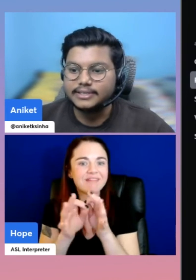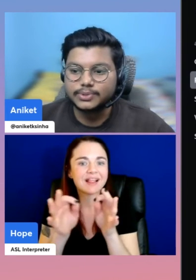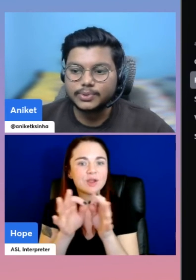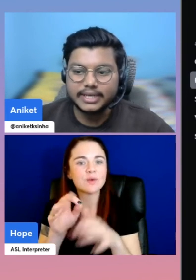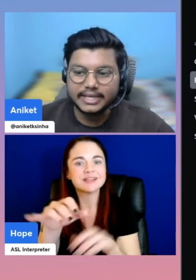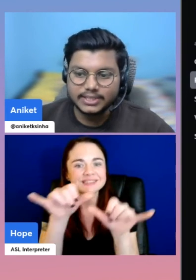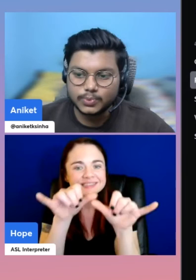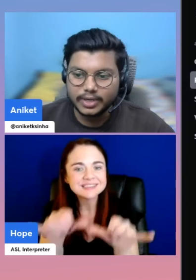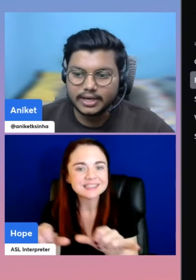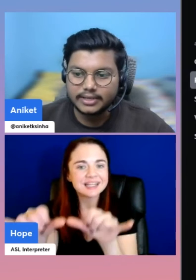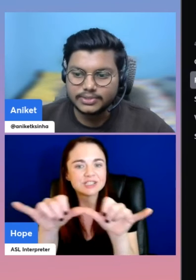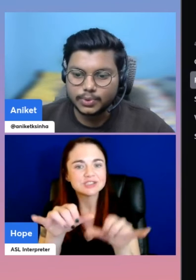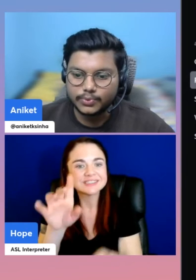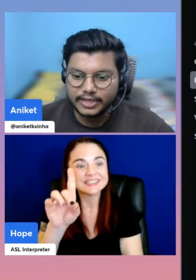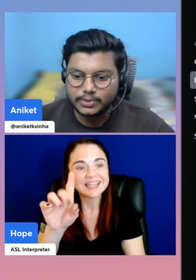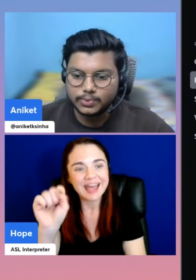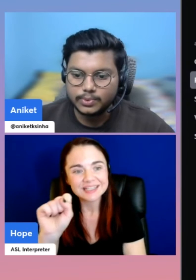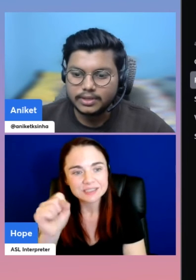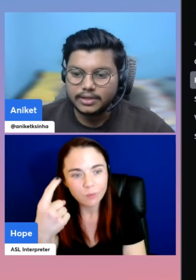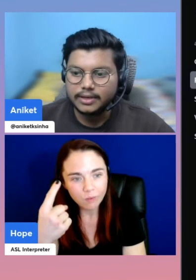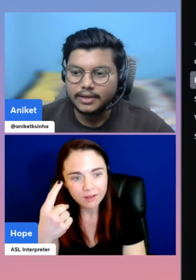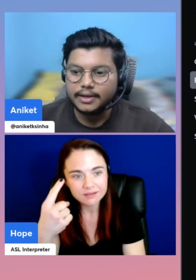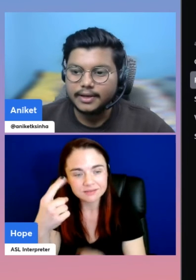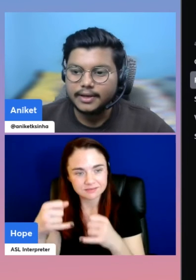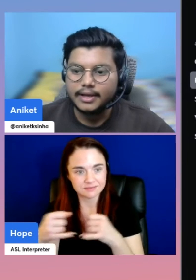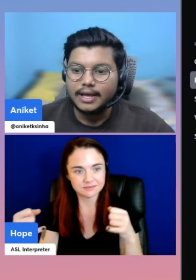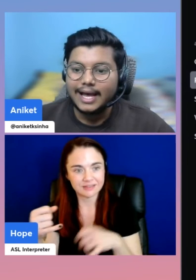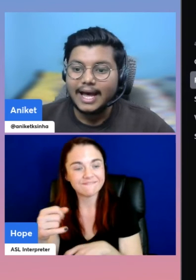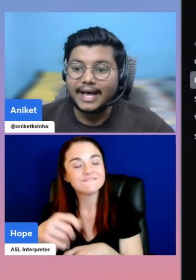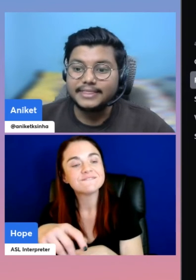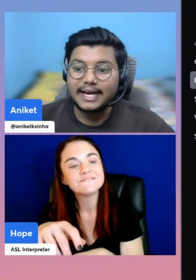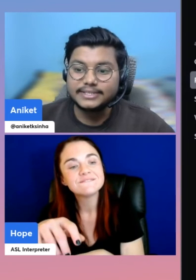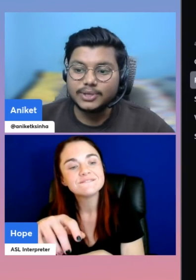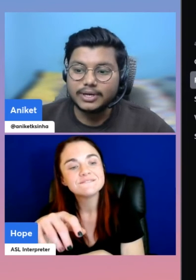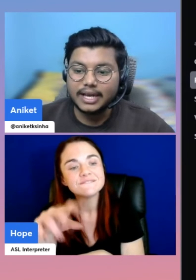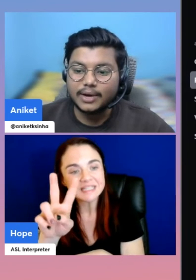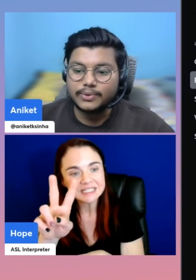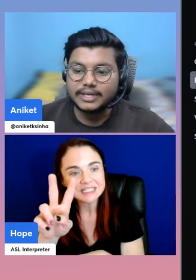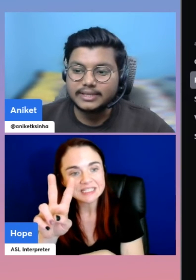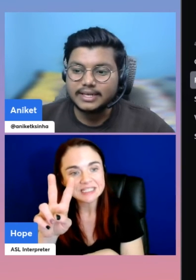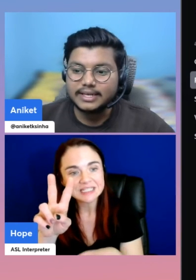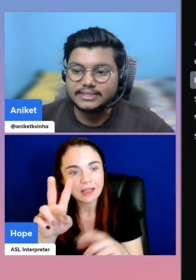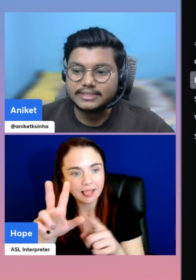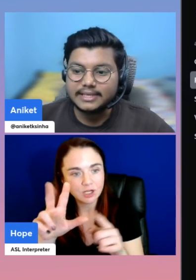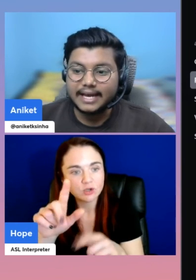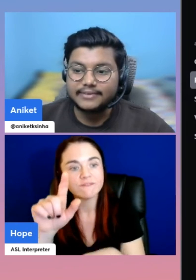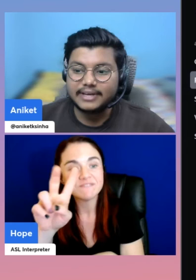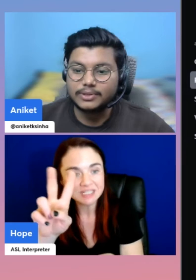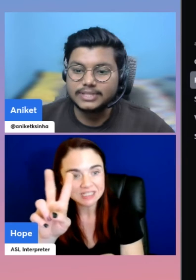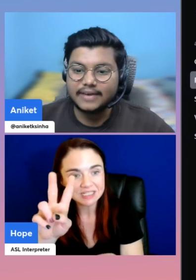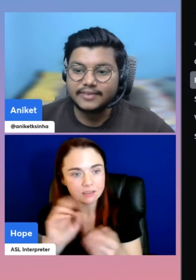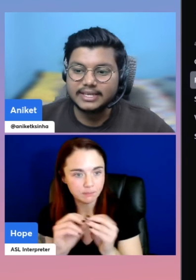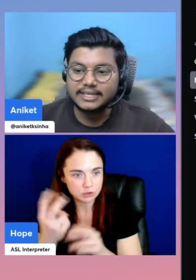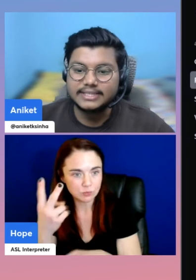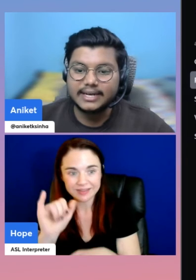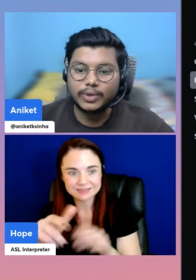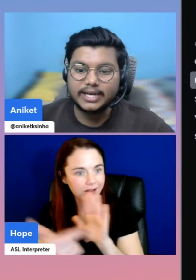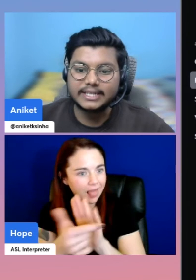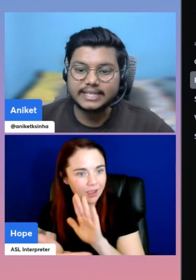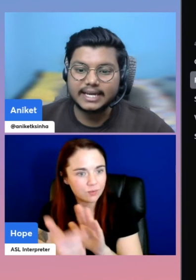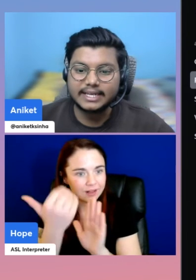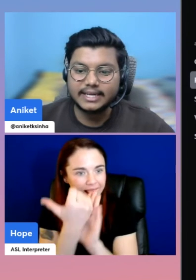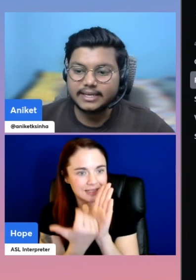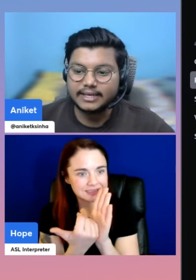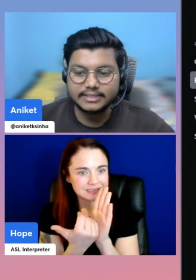standard underscore ds1 underscore v2, and that is not allowed in the list. And we are also having the list that